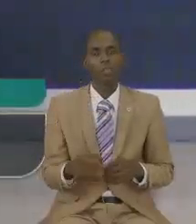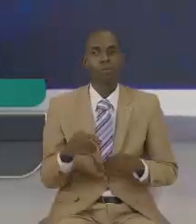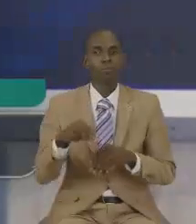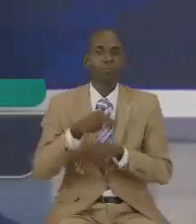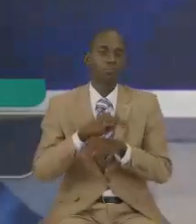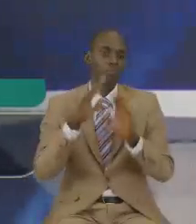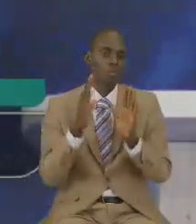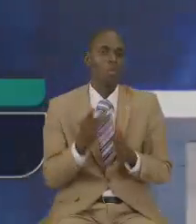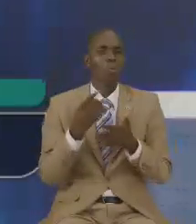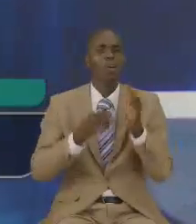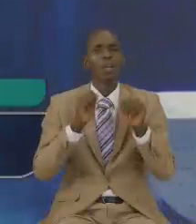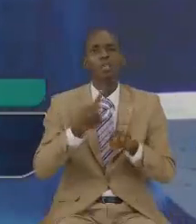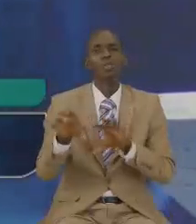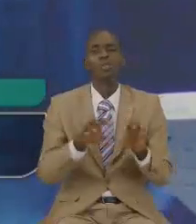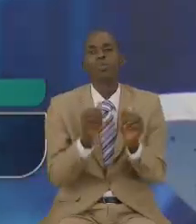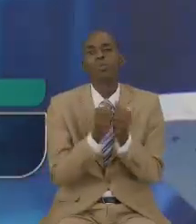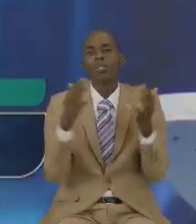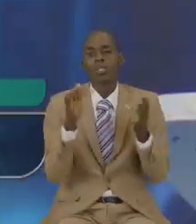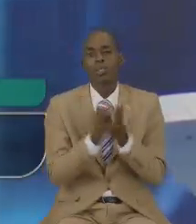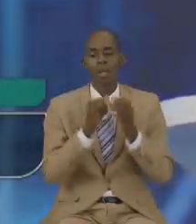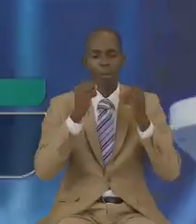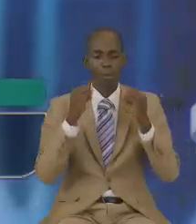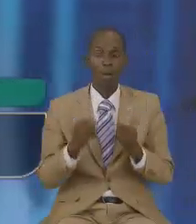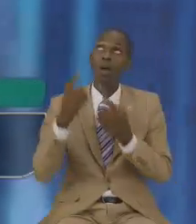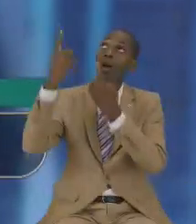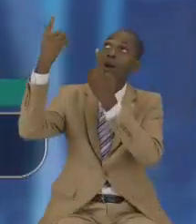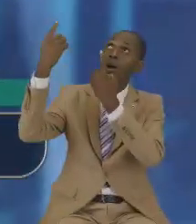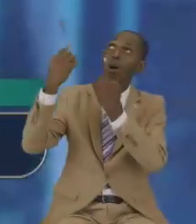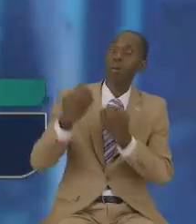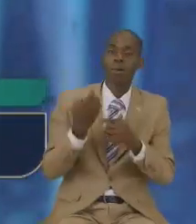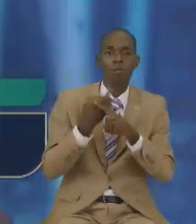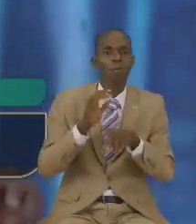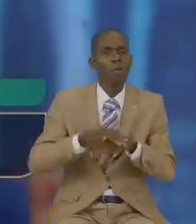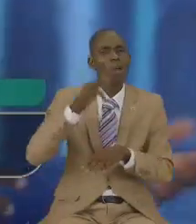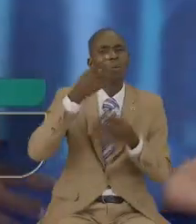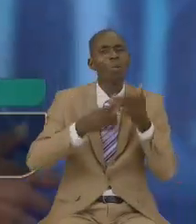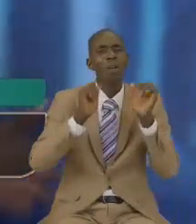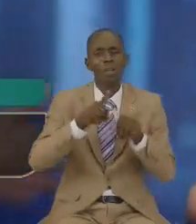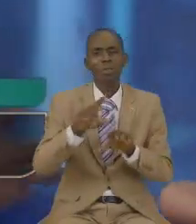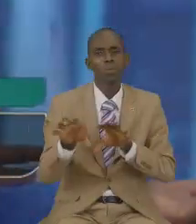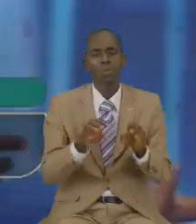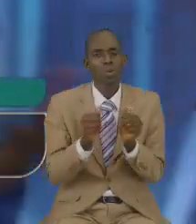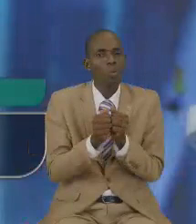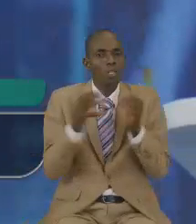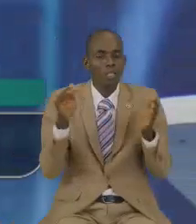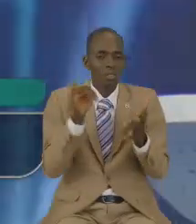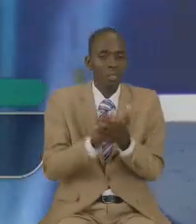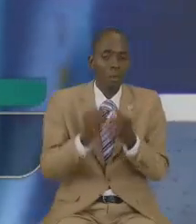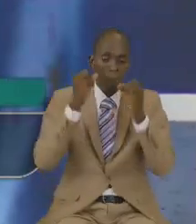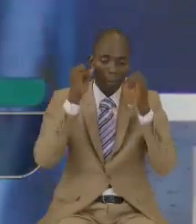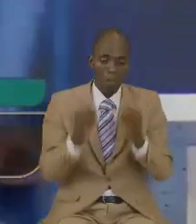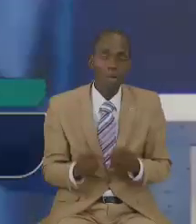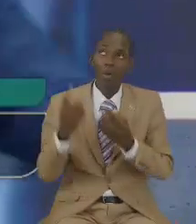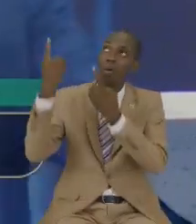could you do without that power coming from on high? What could you do without that power coming from